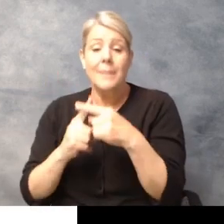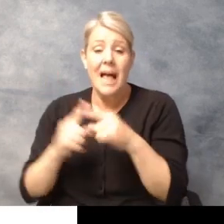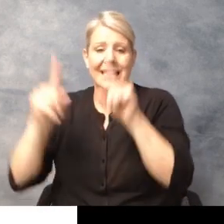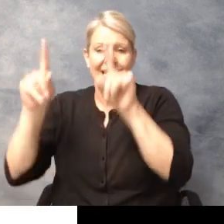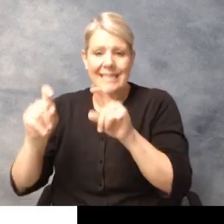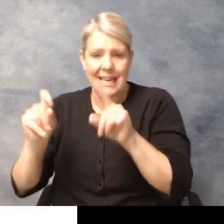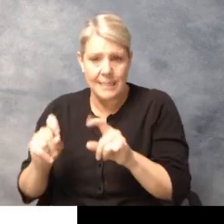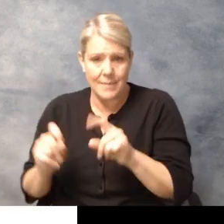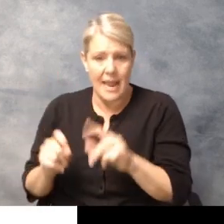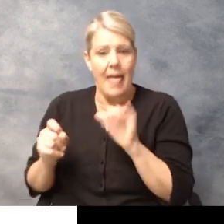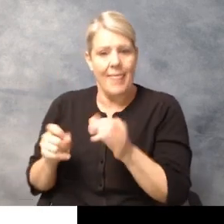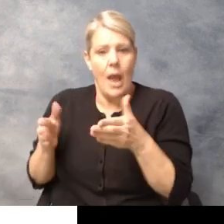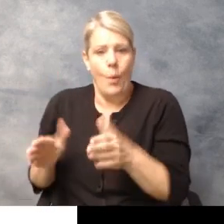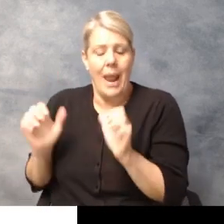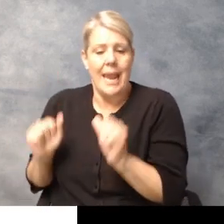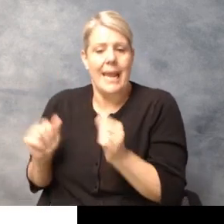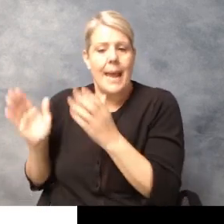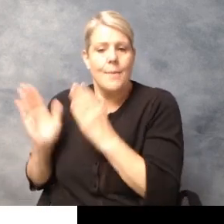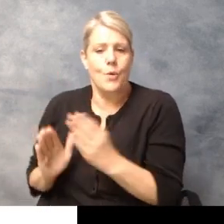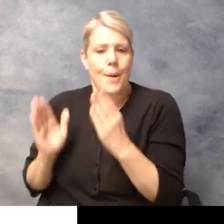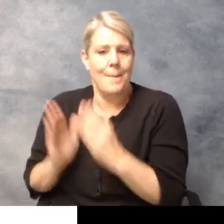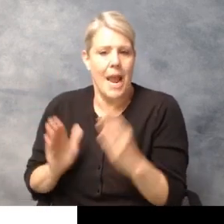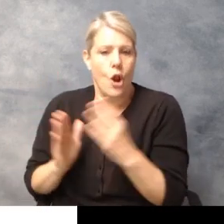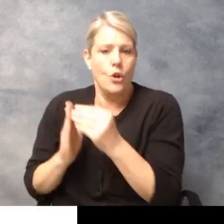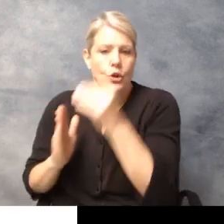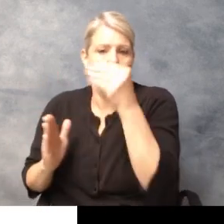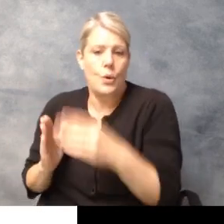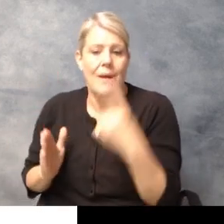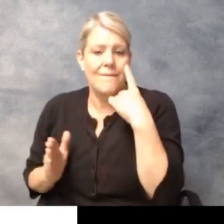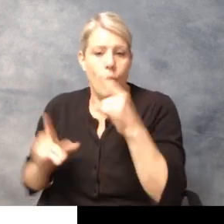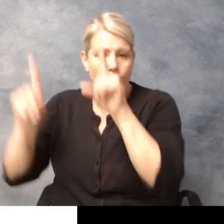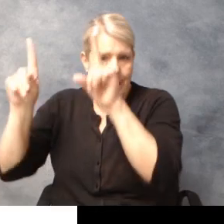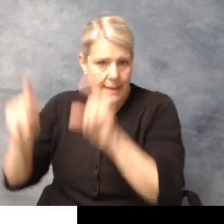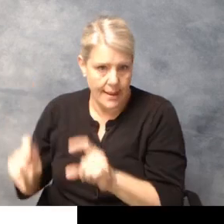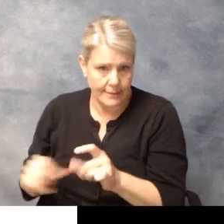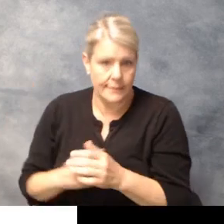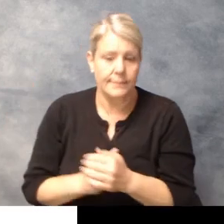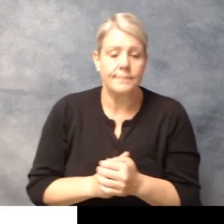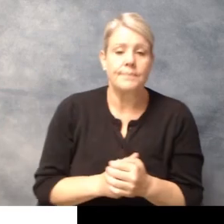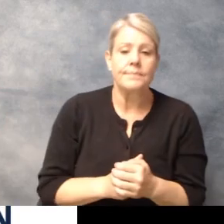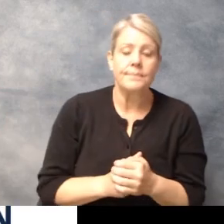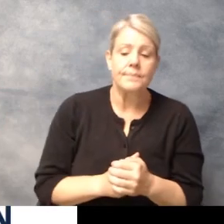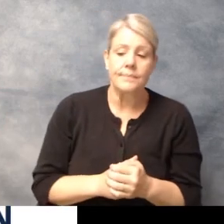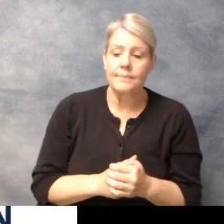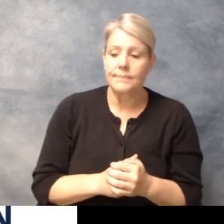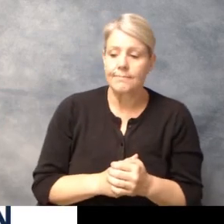students for the alternate assessment item that could be represented.